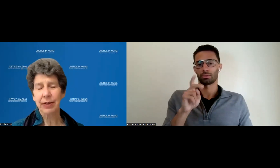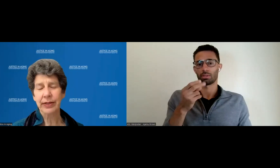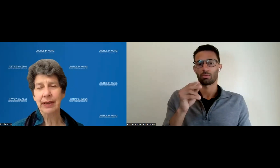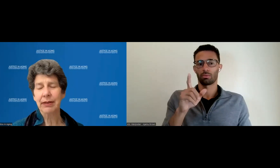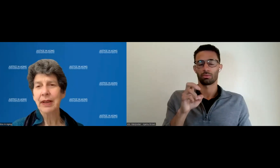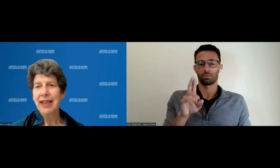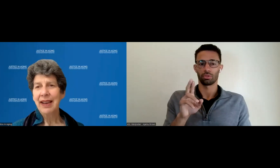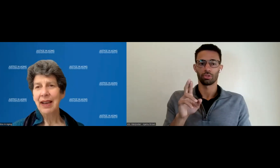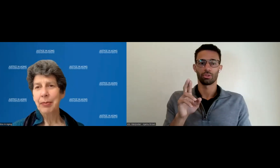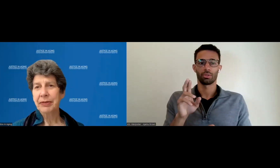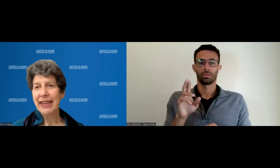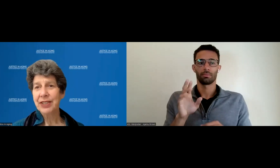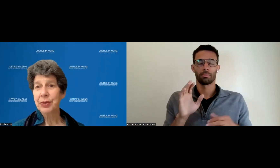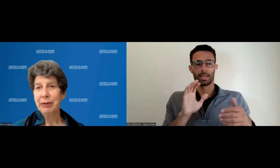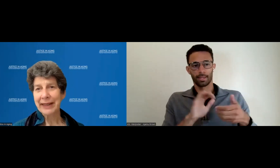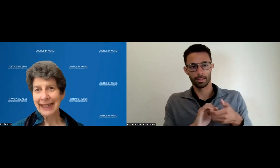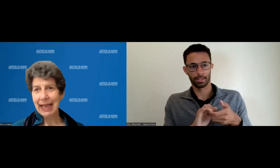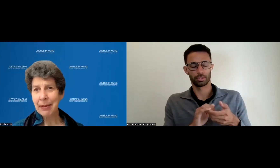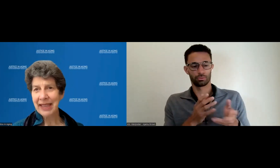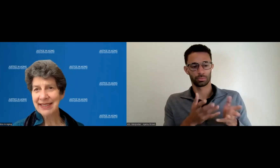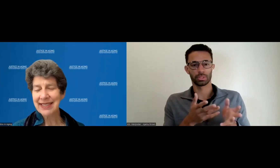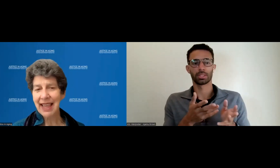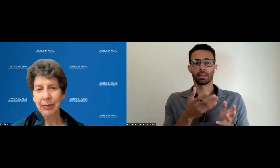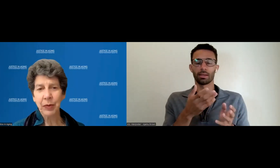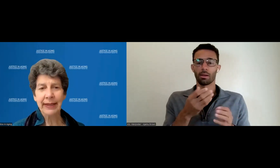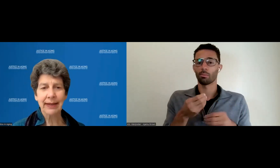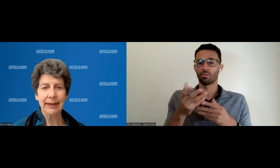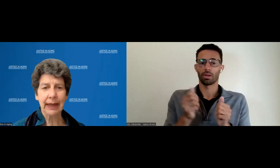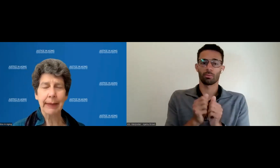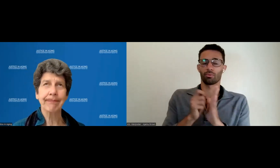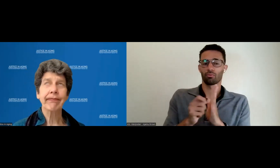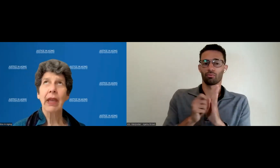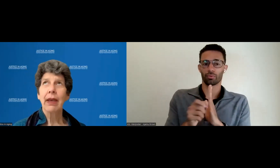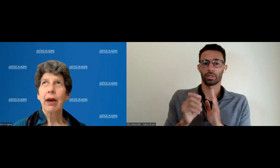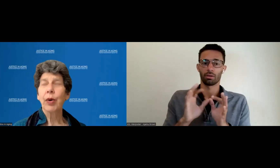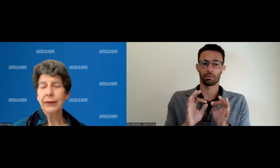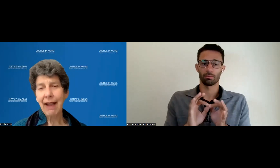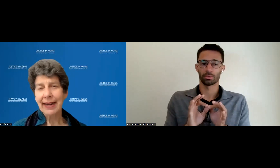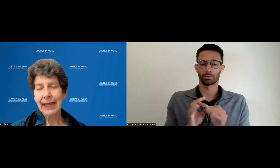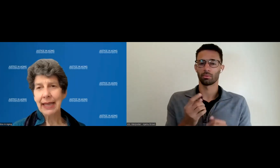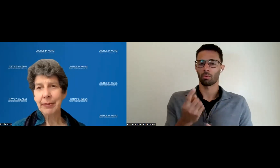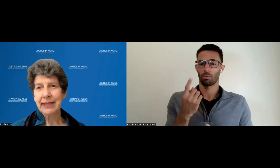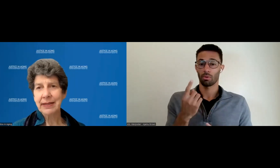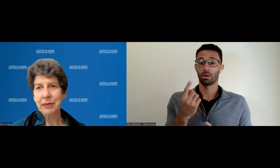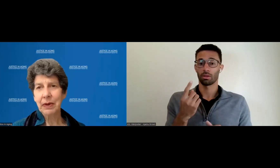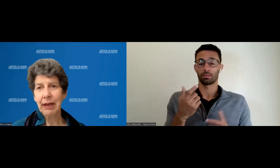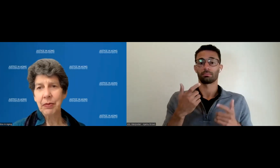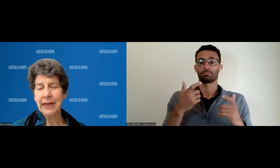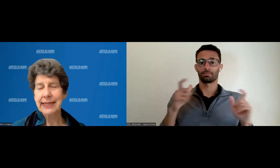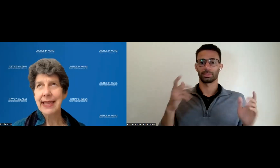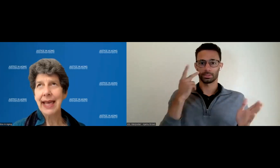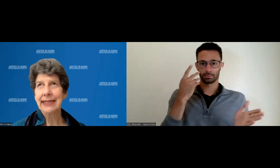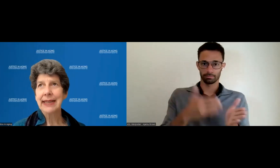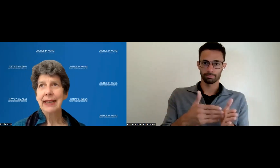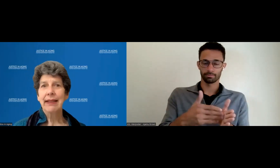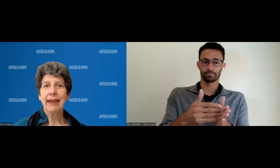engagement and also provided you with written comments. And one of the overriding comments